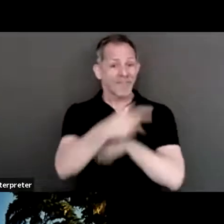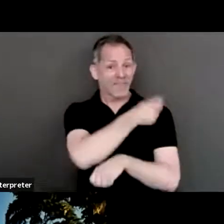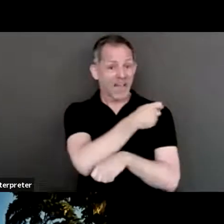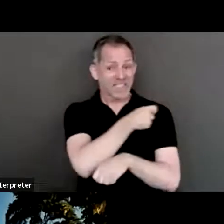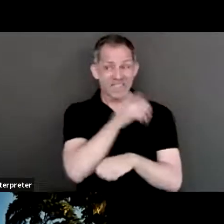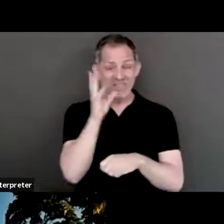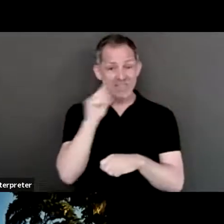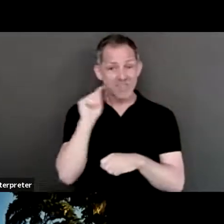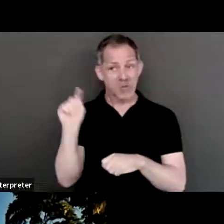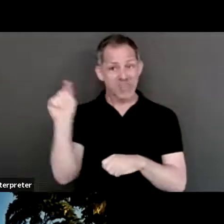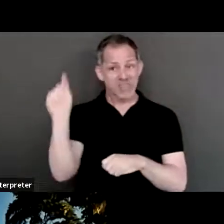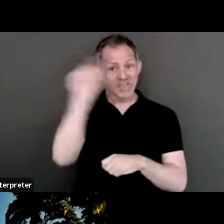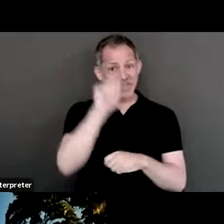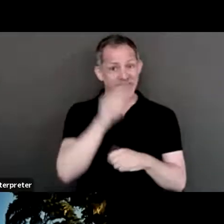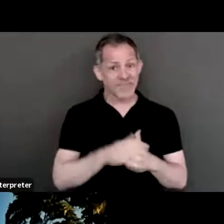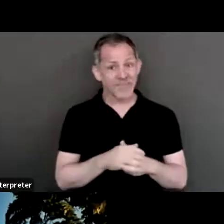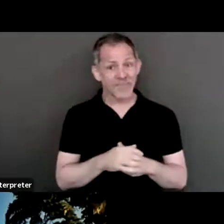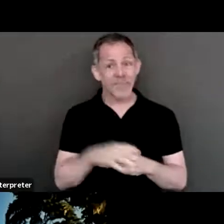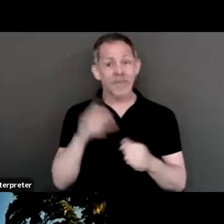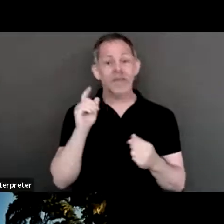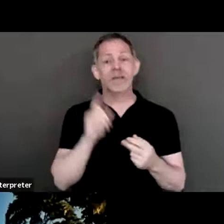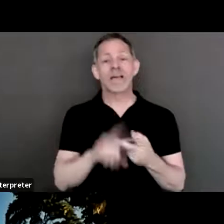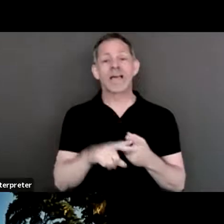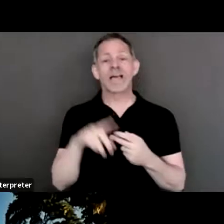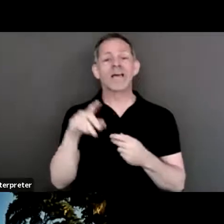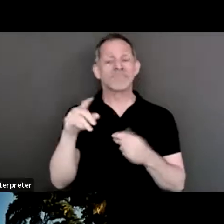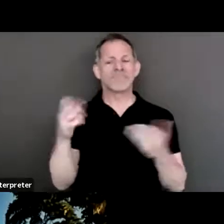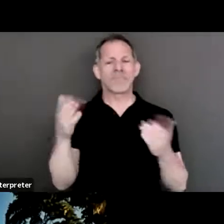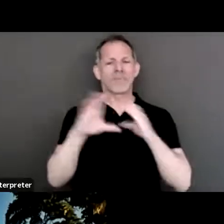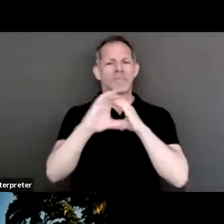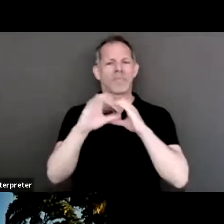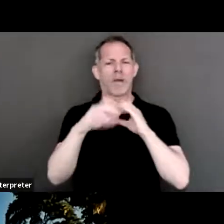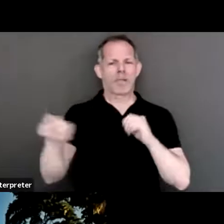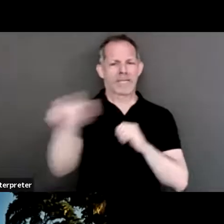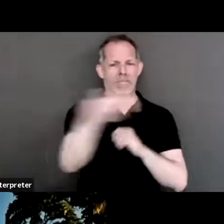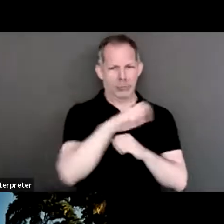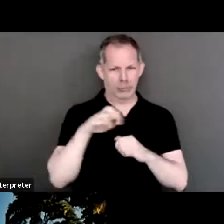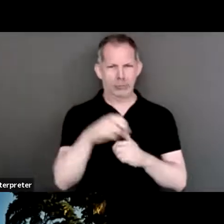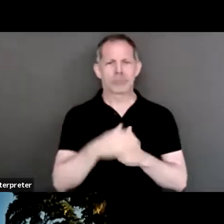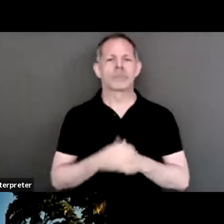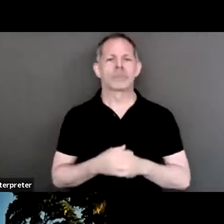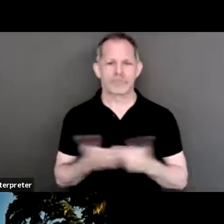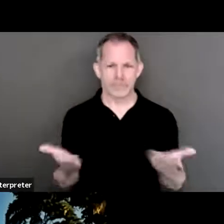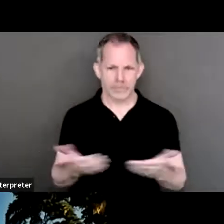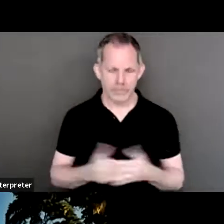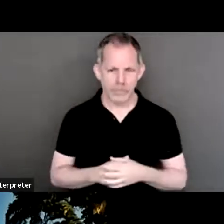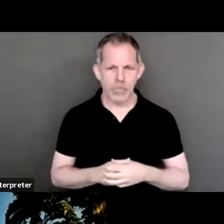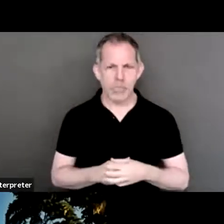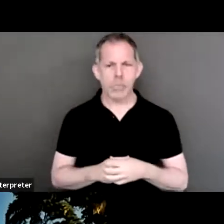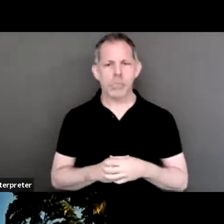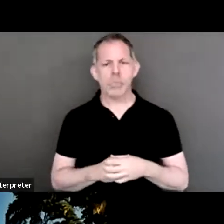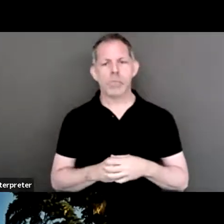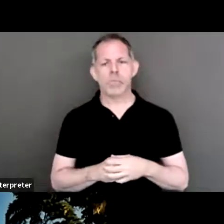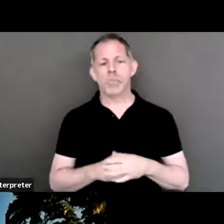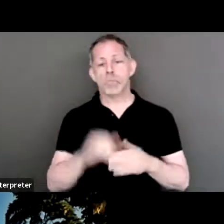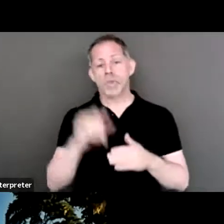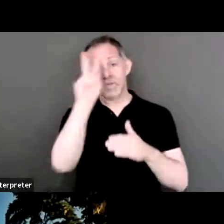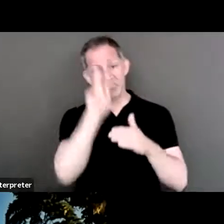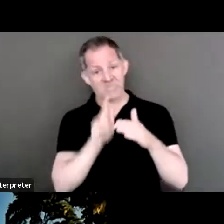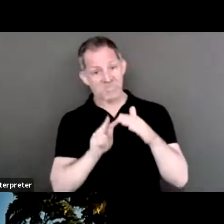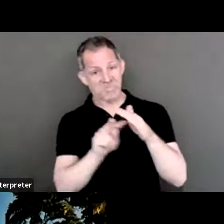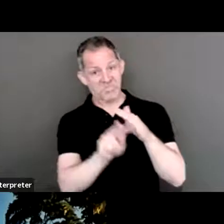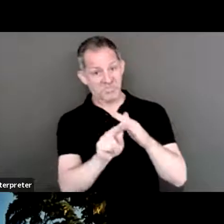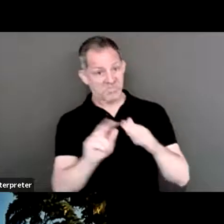Washington State anticipate that if we were to fully return to pre-pandemic activity, meaning no